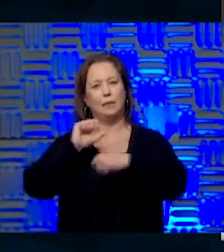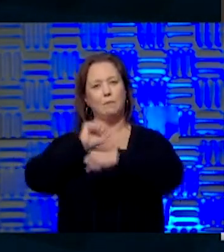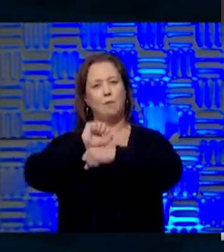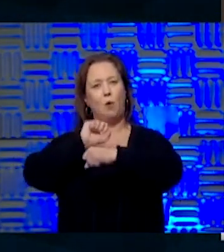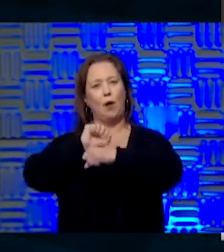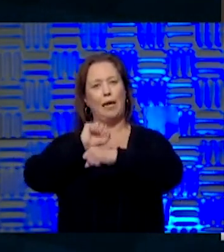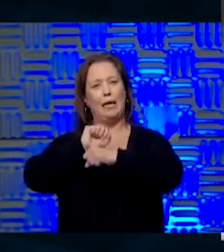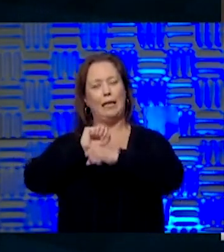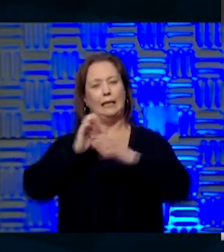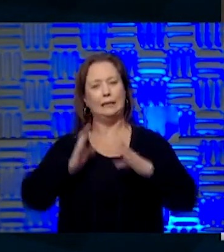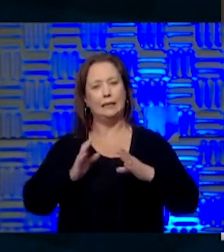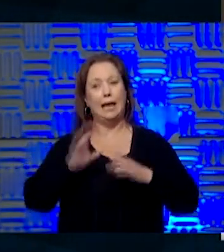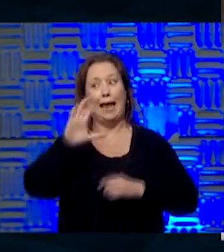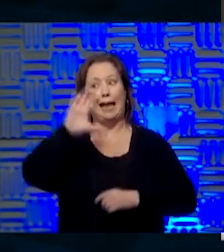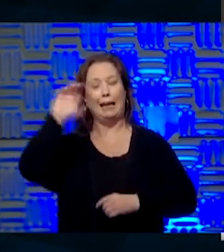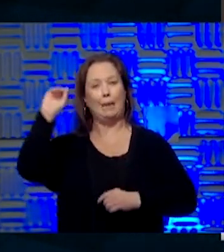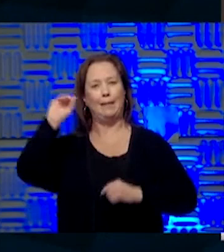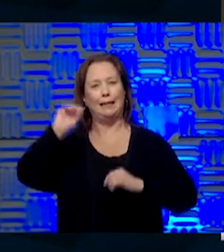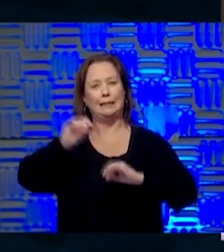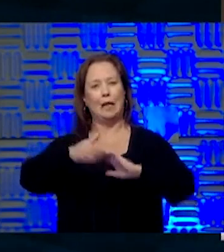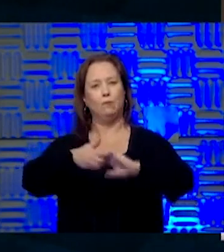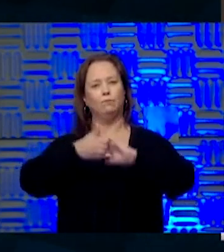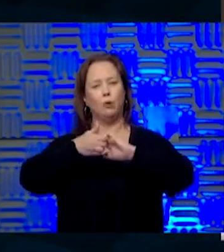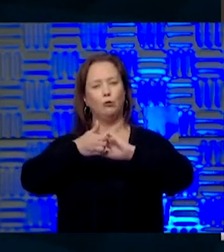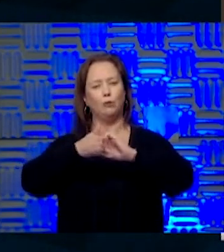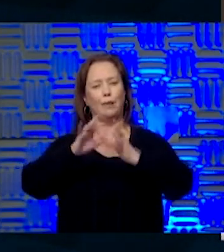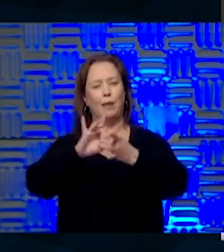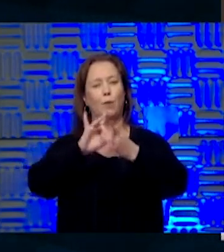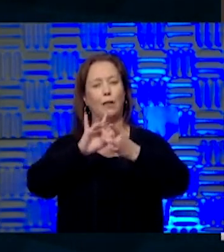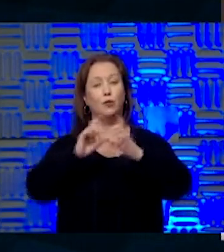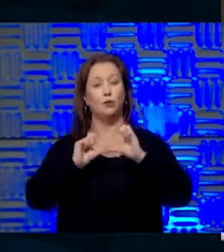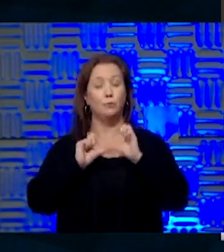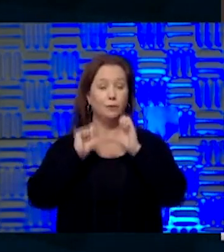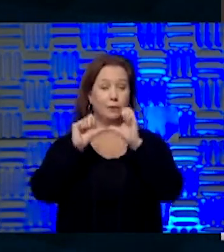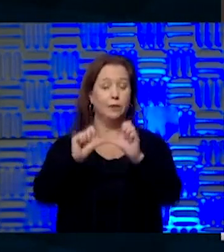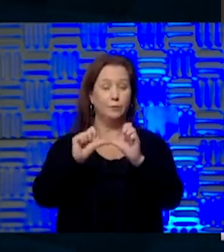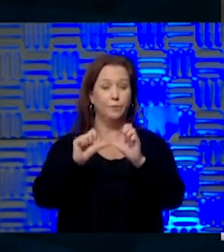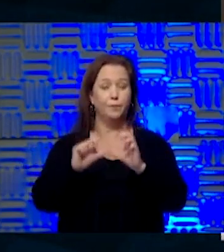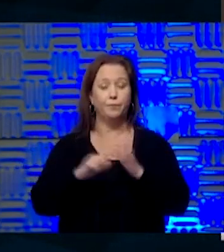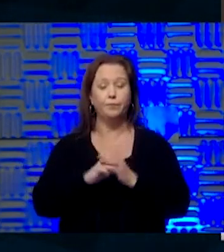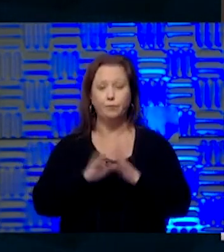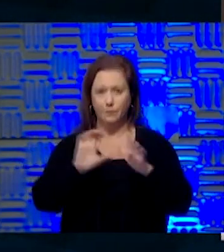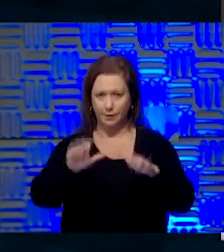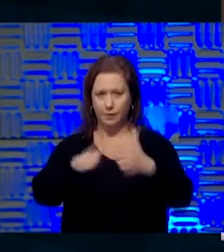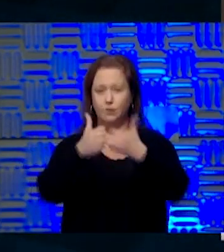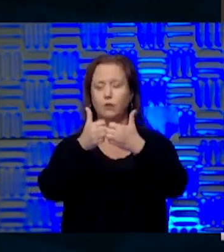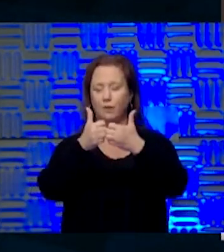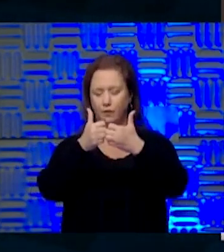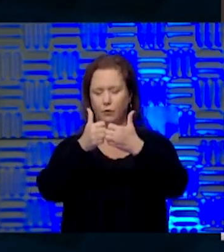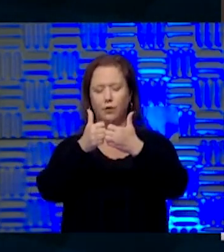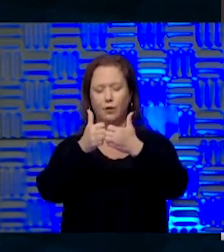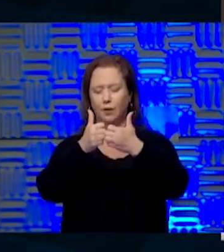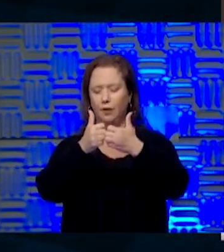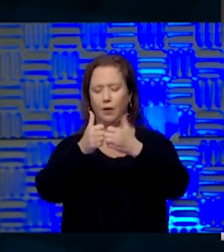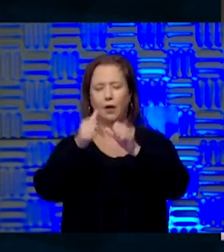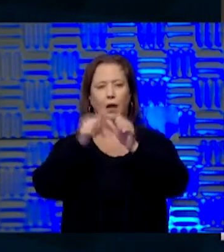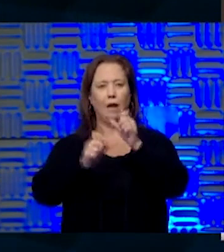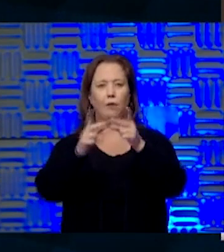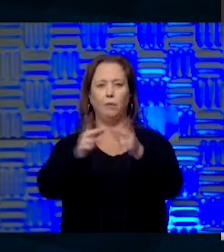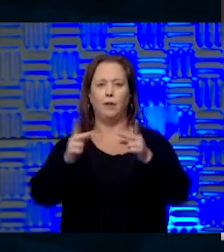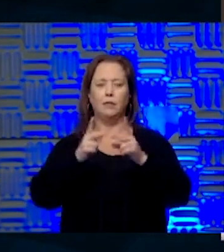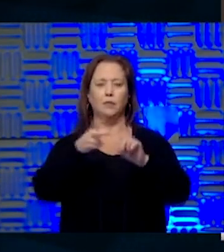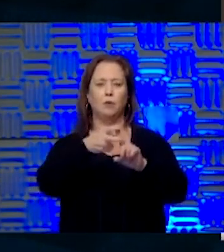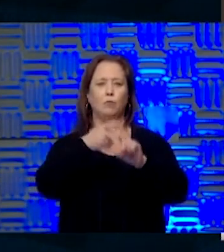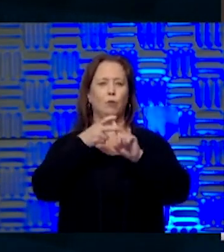employers, that relationship continuing. So while it's challenging probably everywhere to recruit